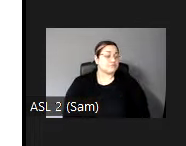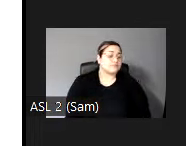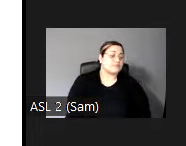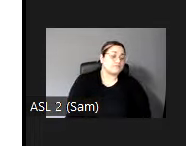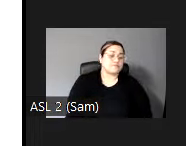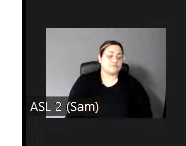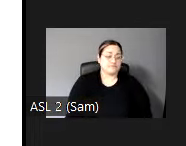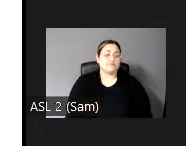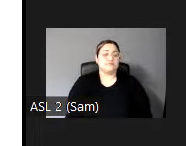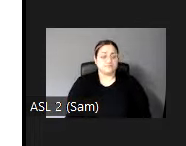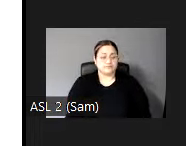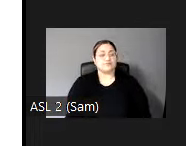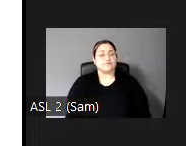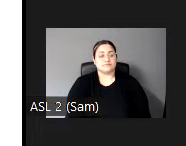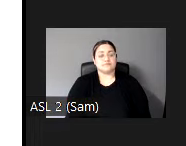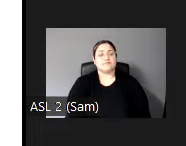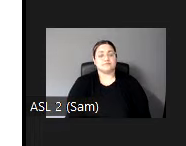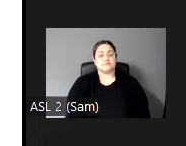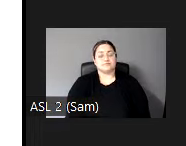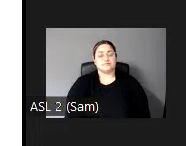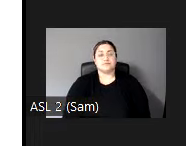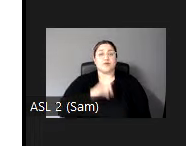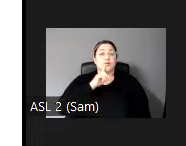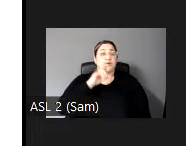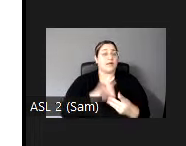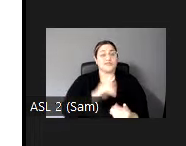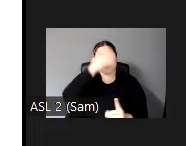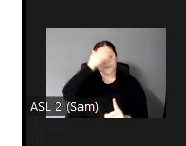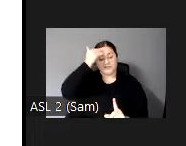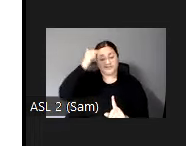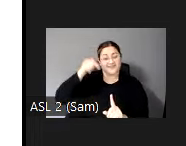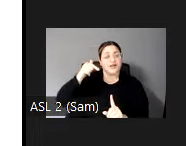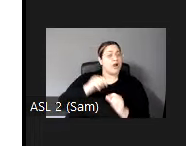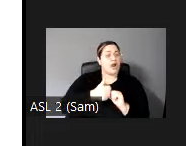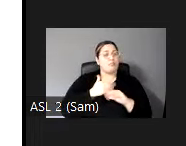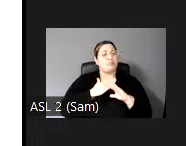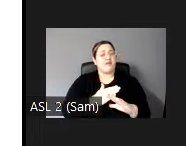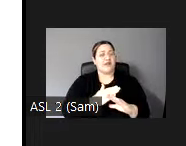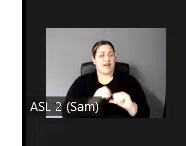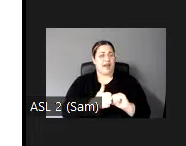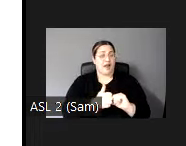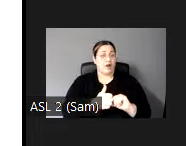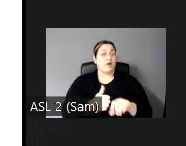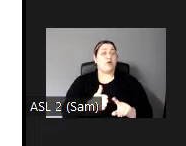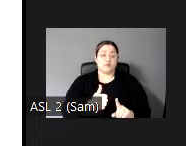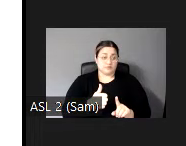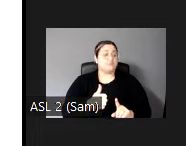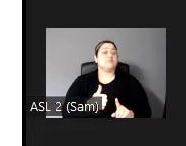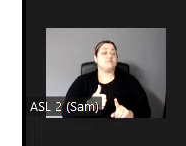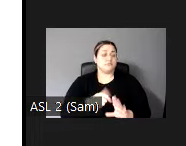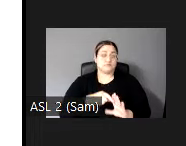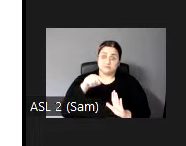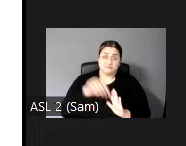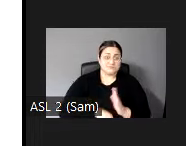is talking about prevention. And aside from it being a really good thing to do because you don't want to